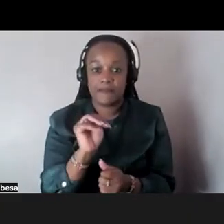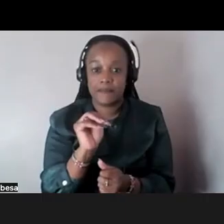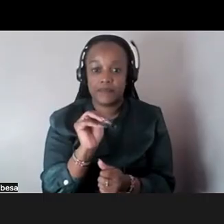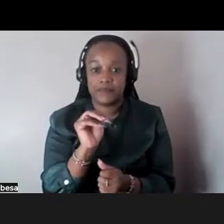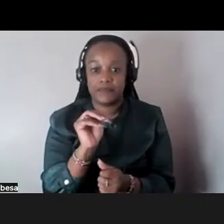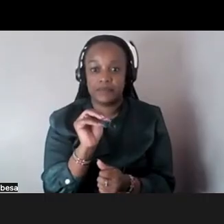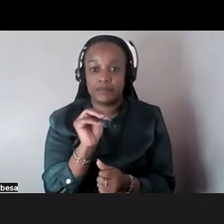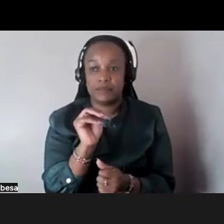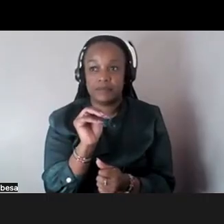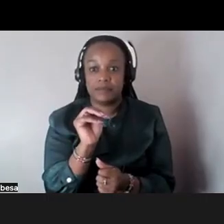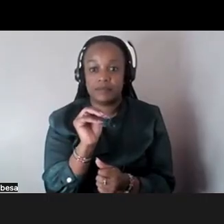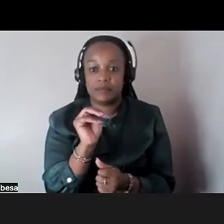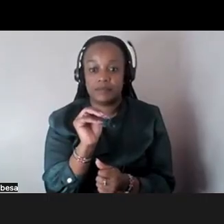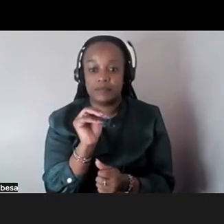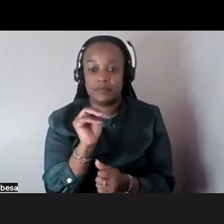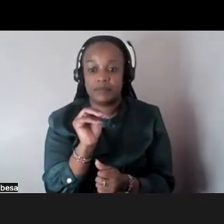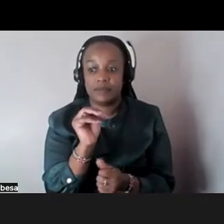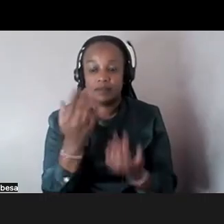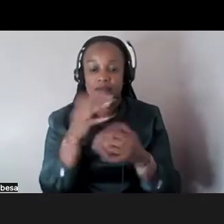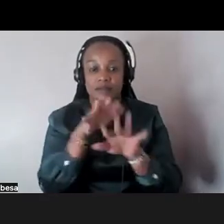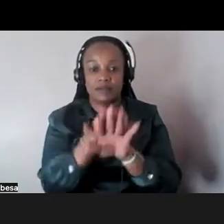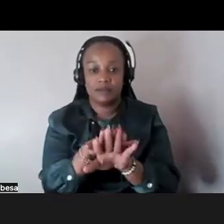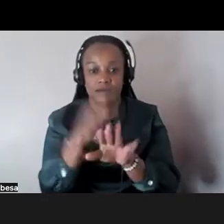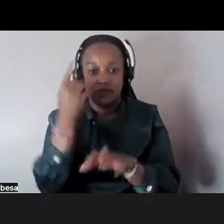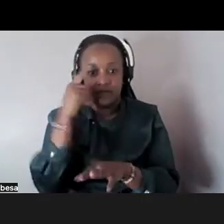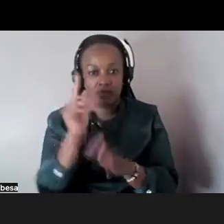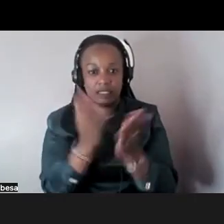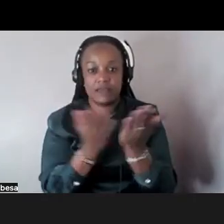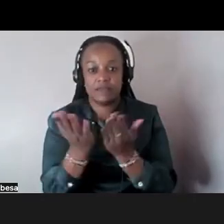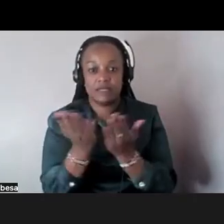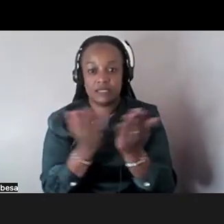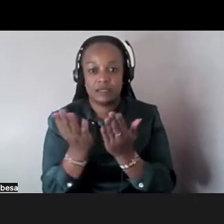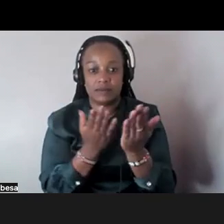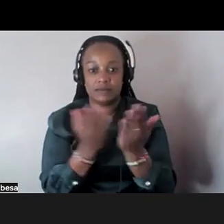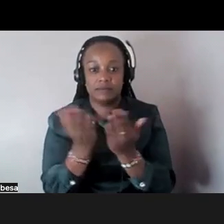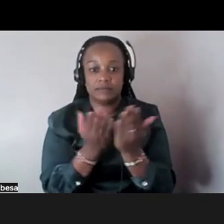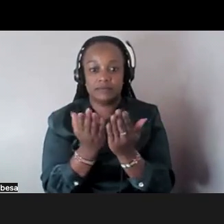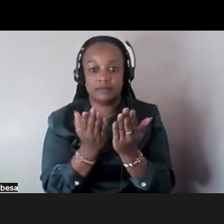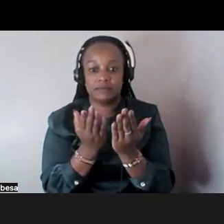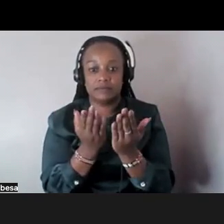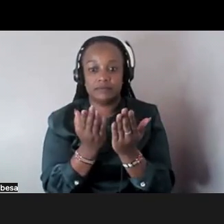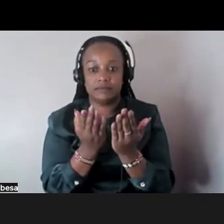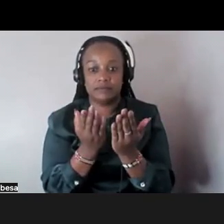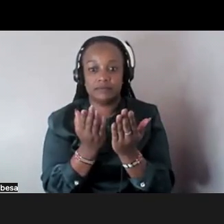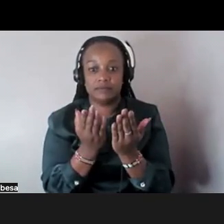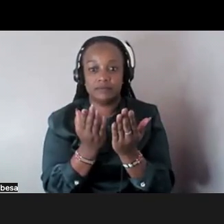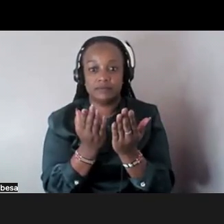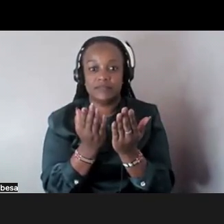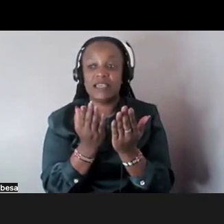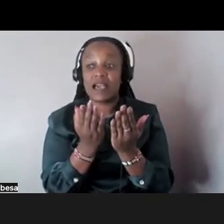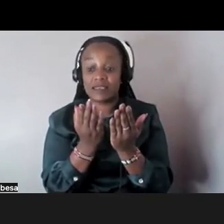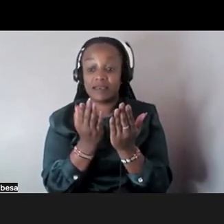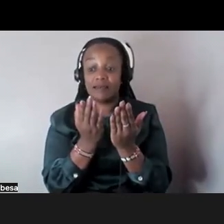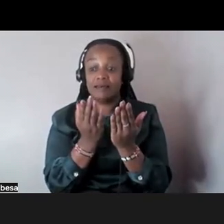there was lack of integration. So the services were a bit scattered, and we couldn't get any referrals, and